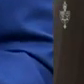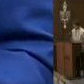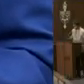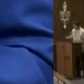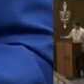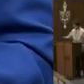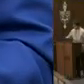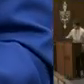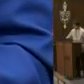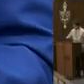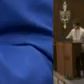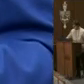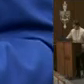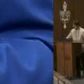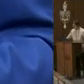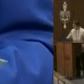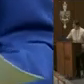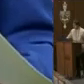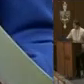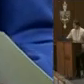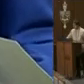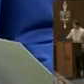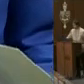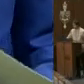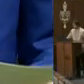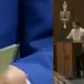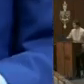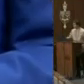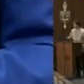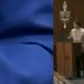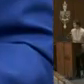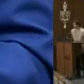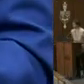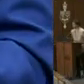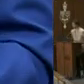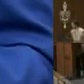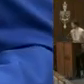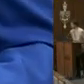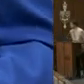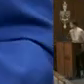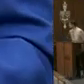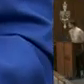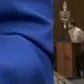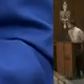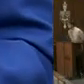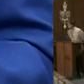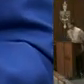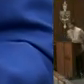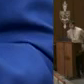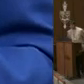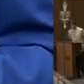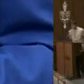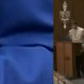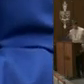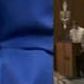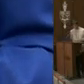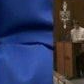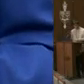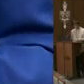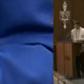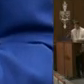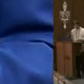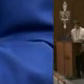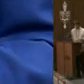but this isn't enough. Last week, there was an emergency to fight fraud, and in our view, there